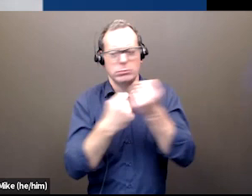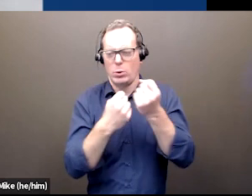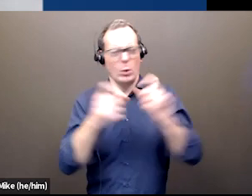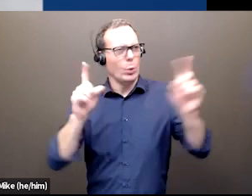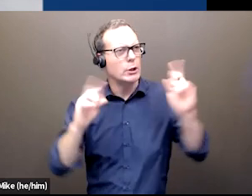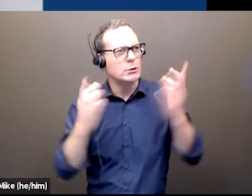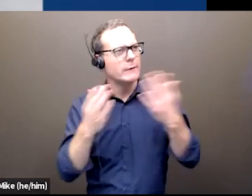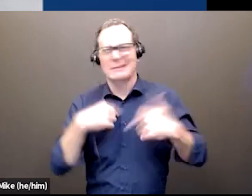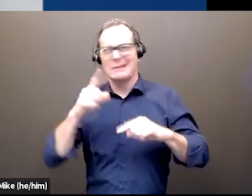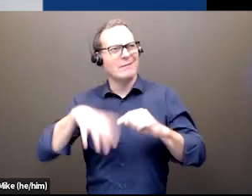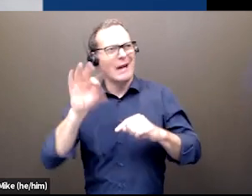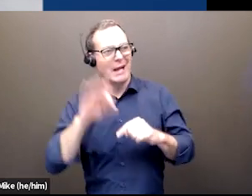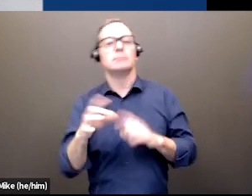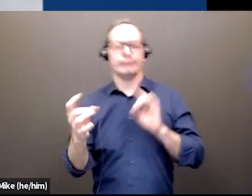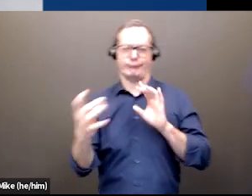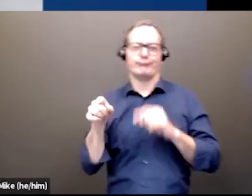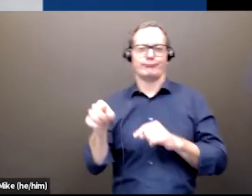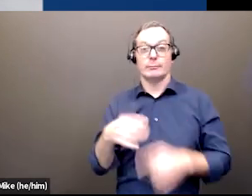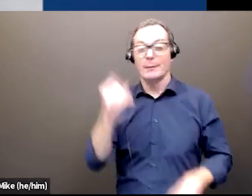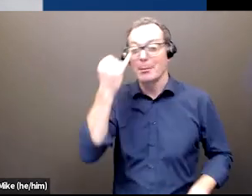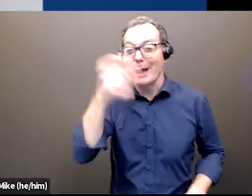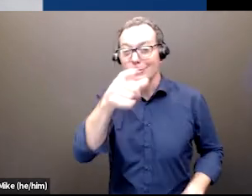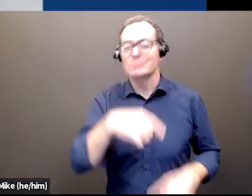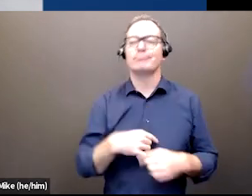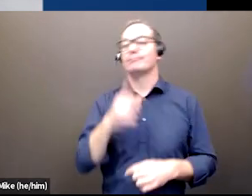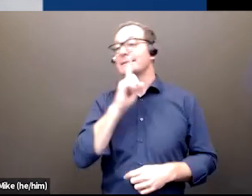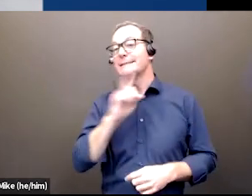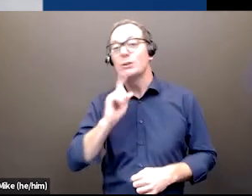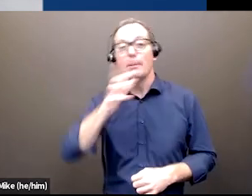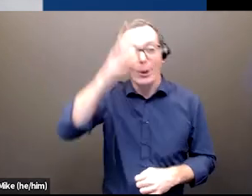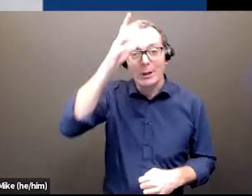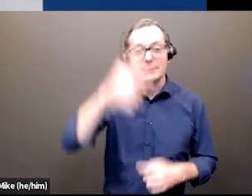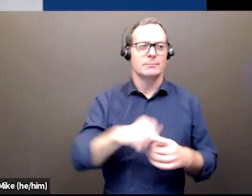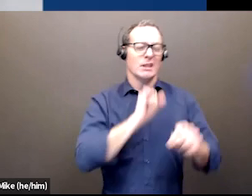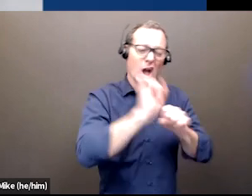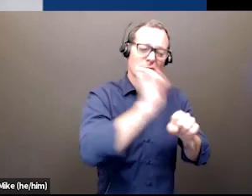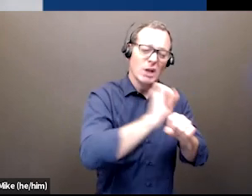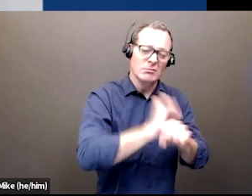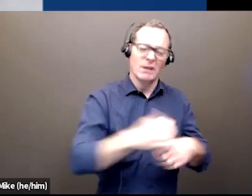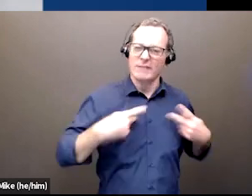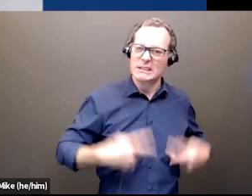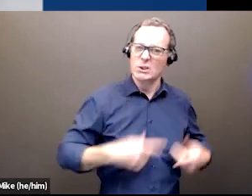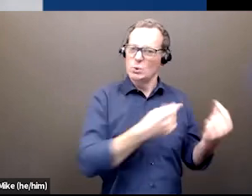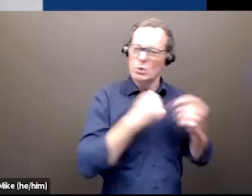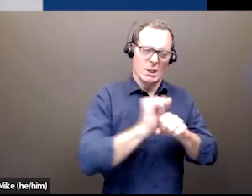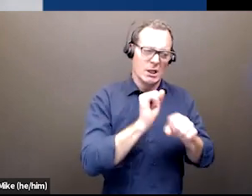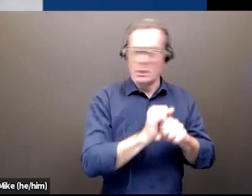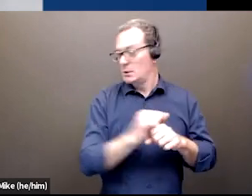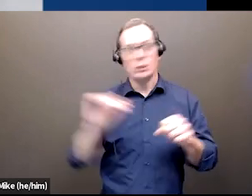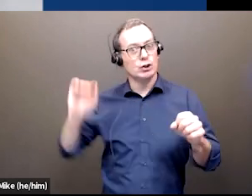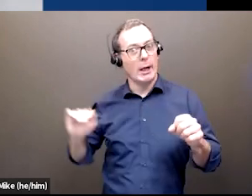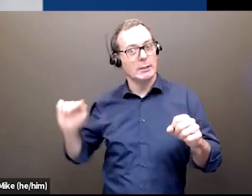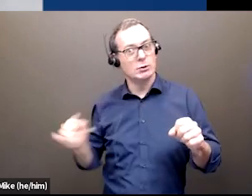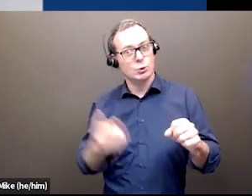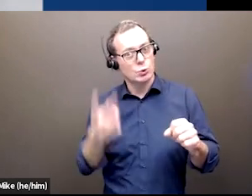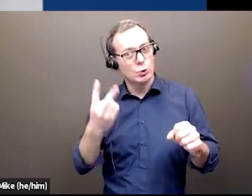need. Imagine you're a single parent in a demanding physical job. You have 2 children. Your youngest child has a